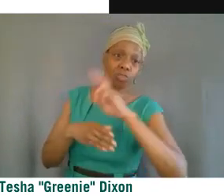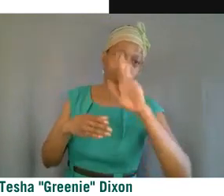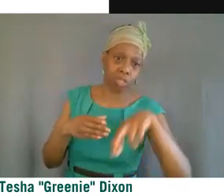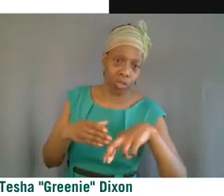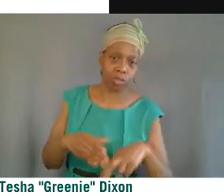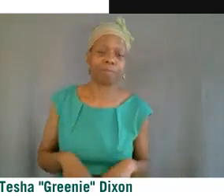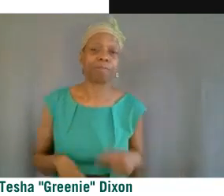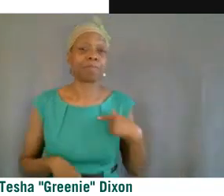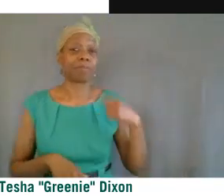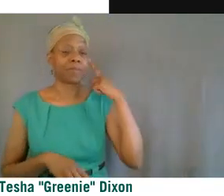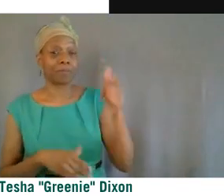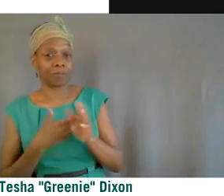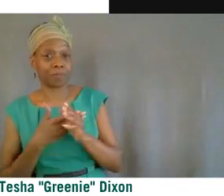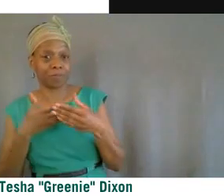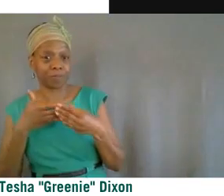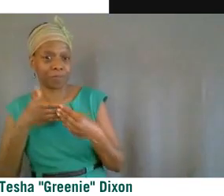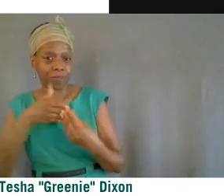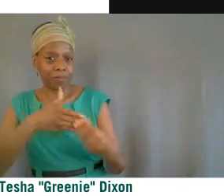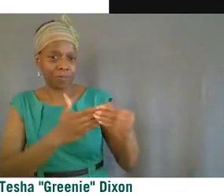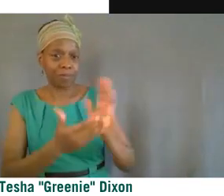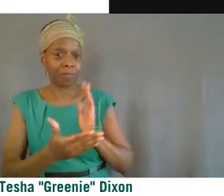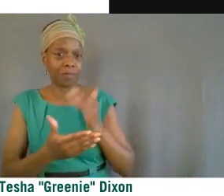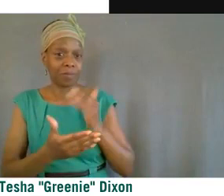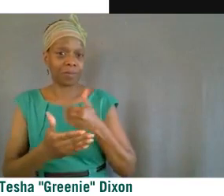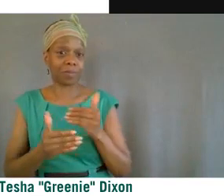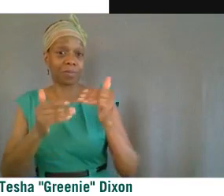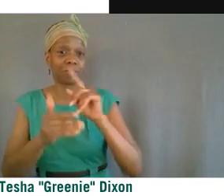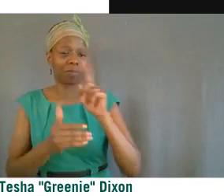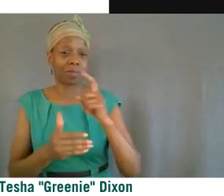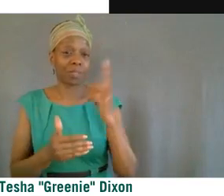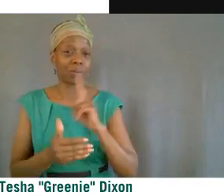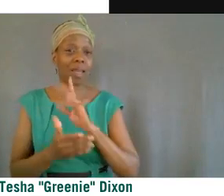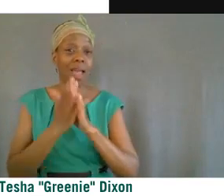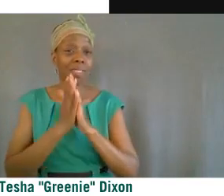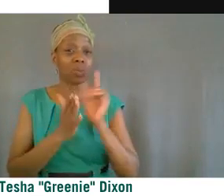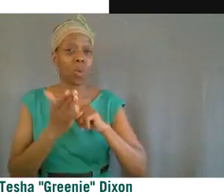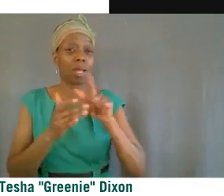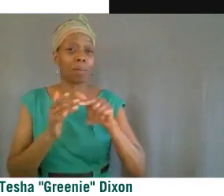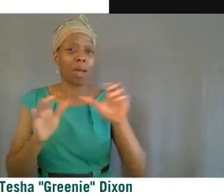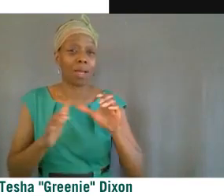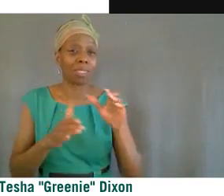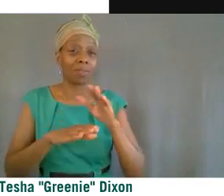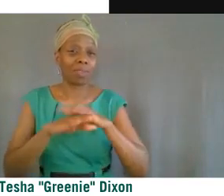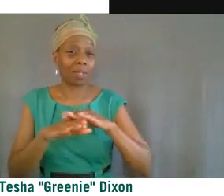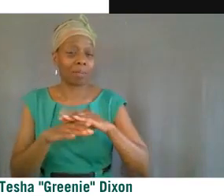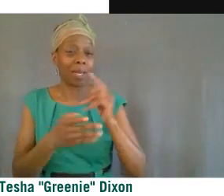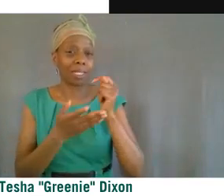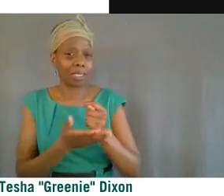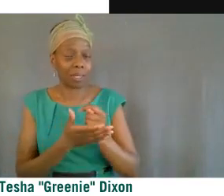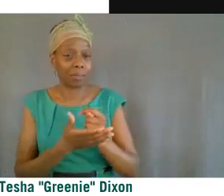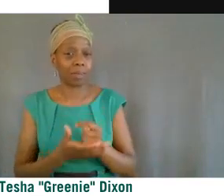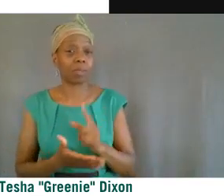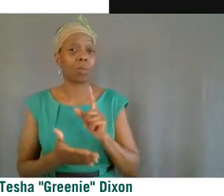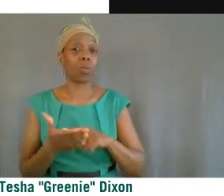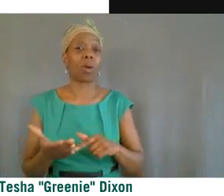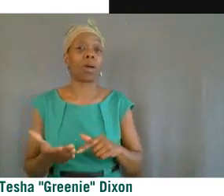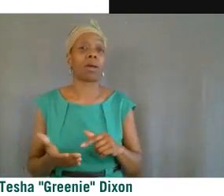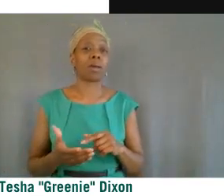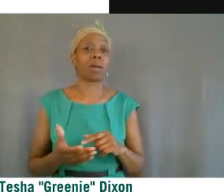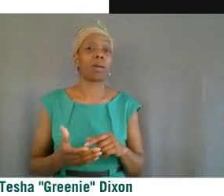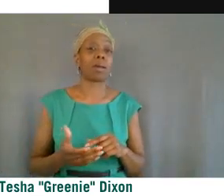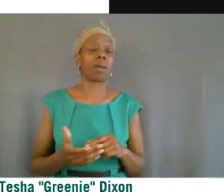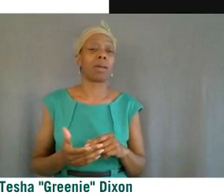to our next question, which someone sort of asked about. What about activity-based therapy? So what are activities to establish,